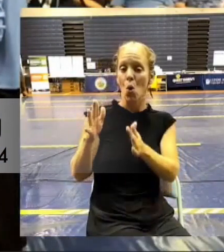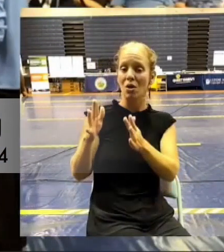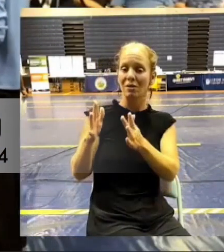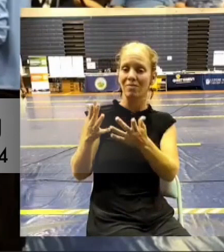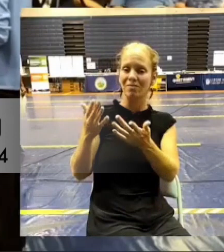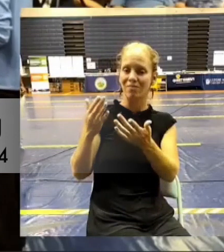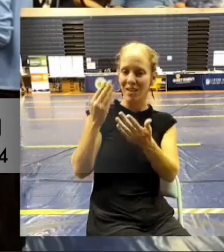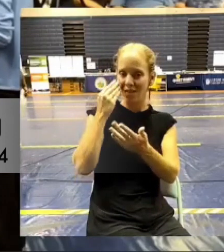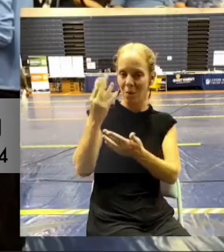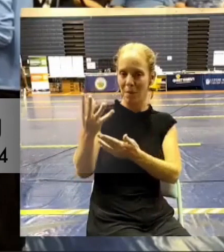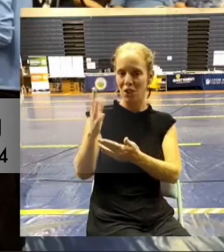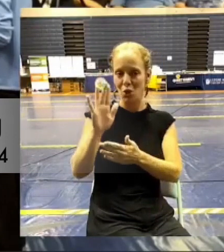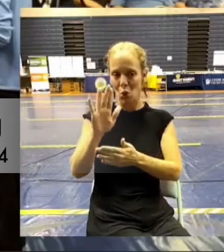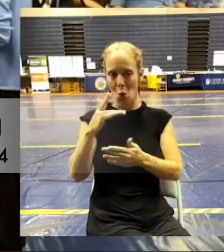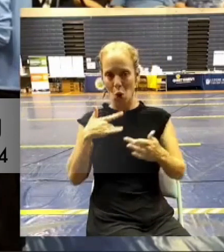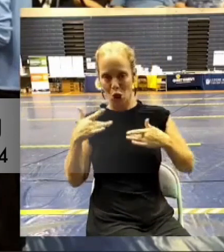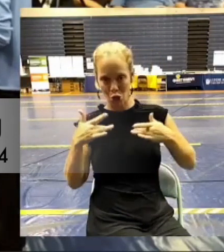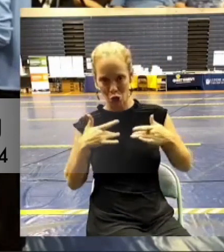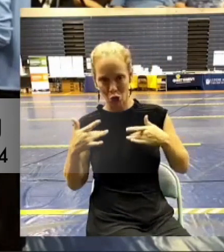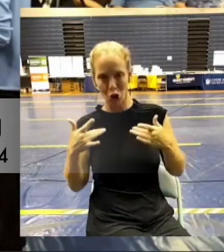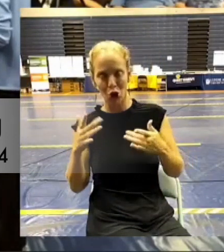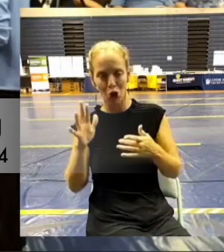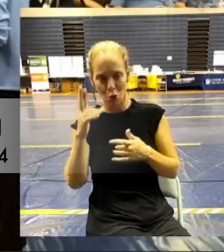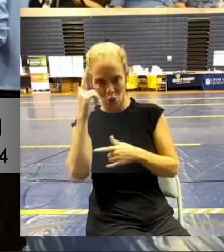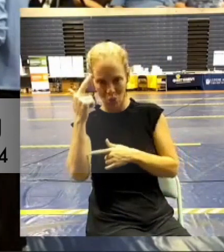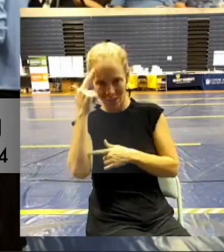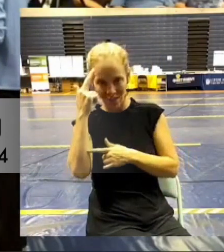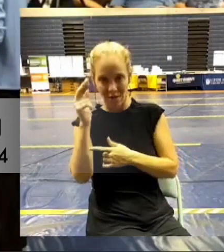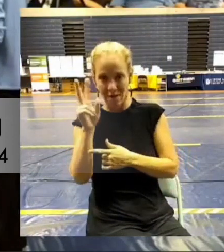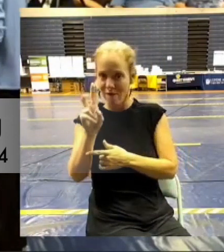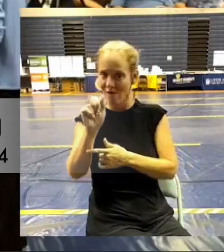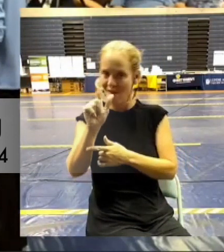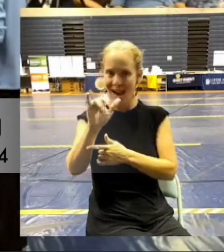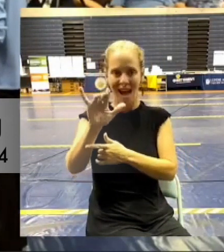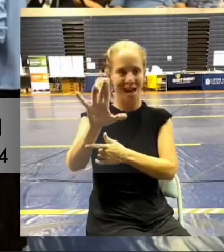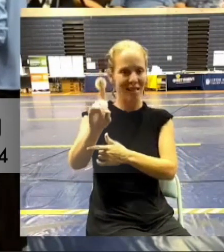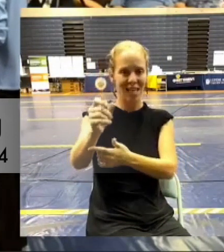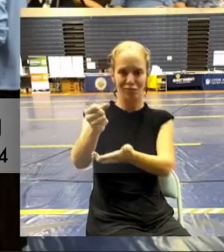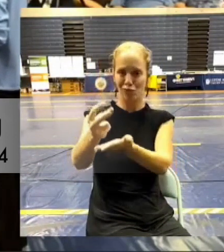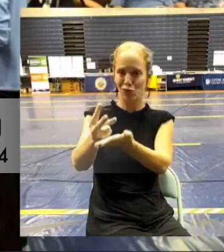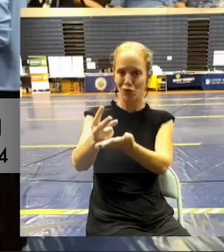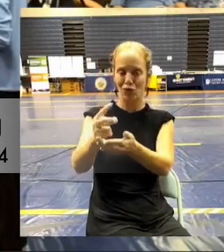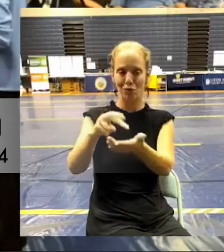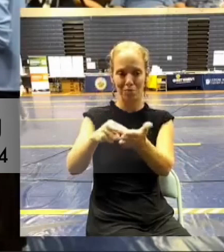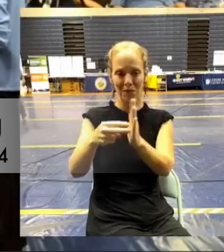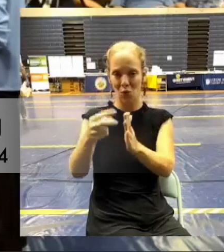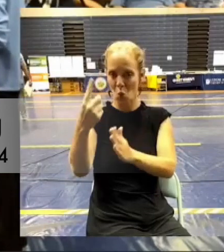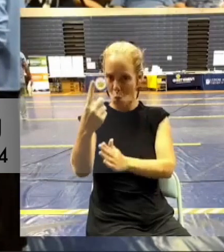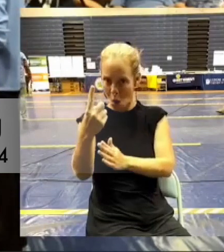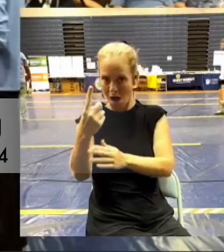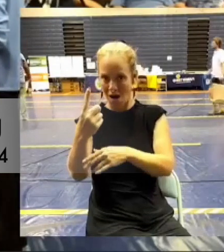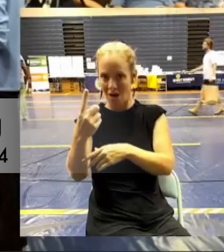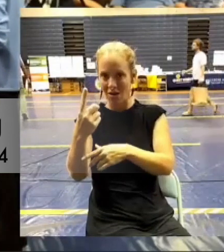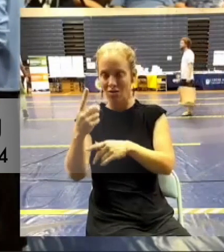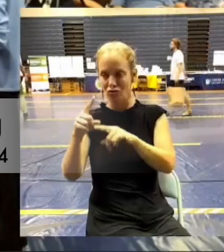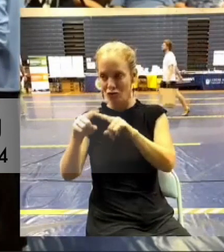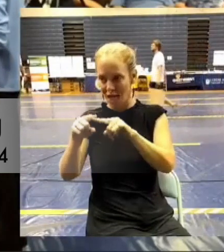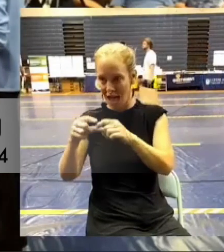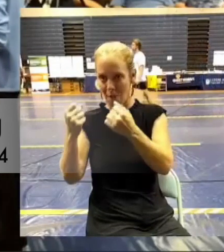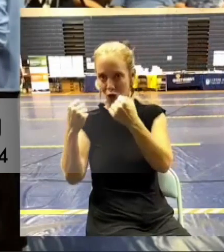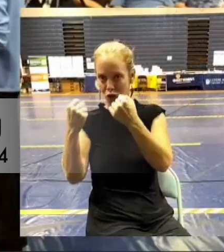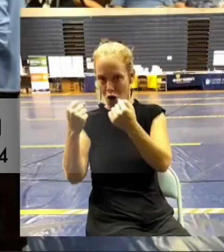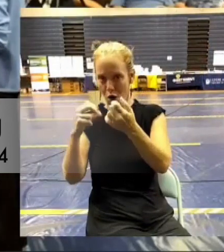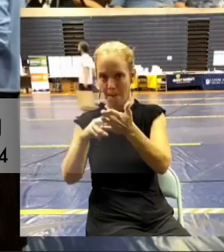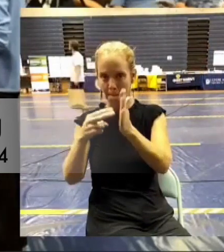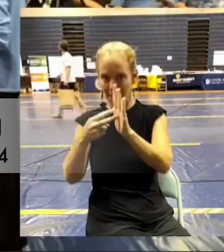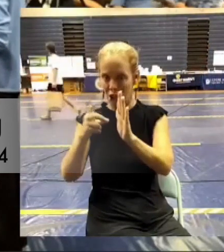or your concerns and the reasoning is all valid reasoning, especially if you only have one means of transportation.